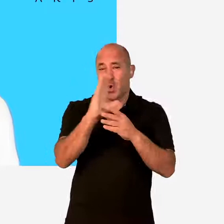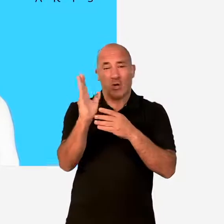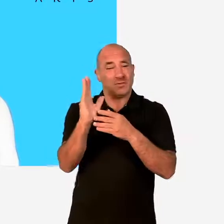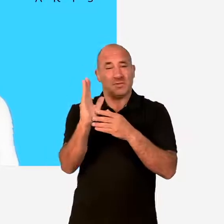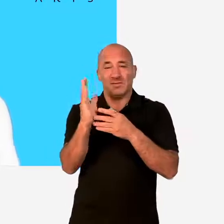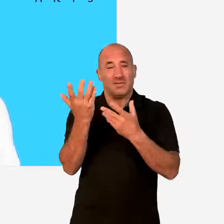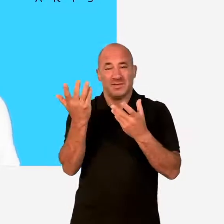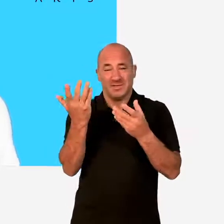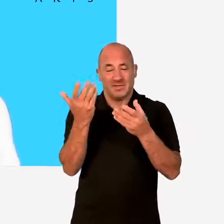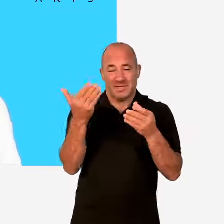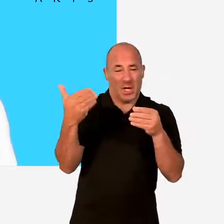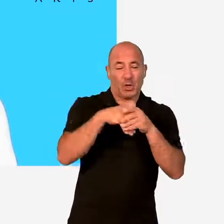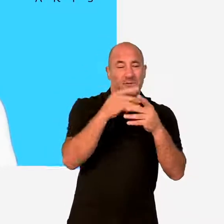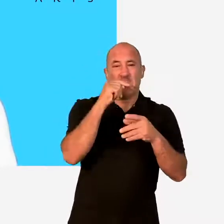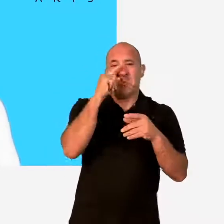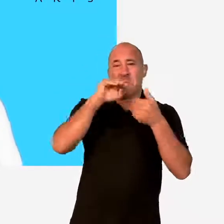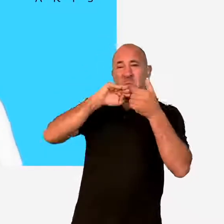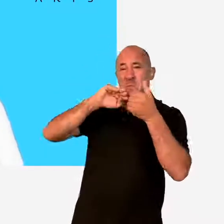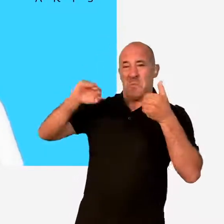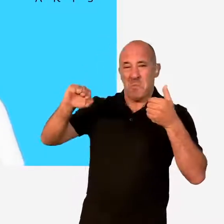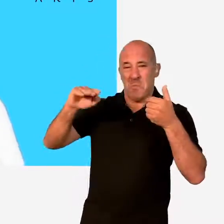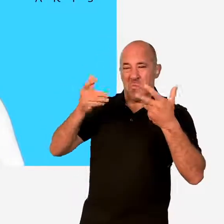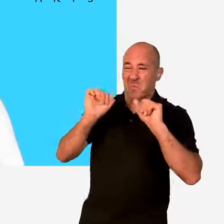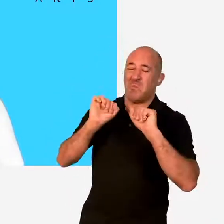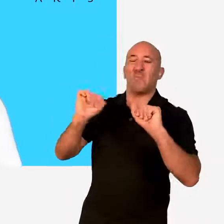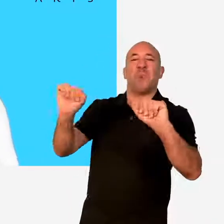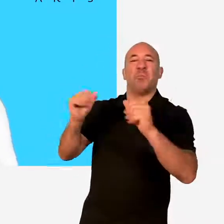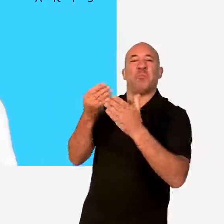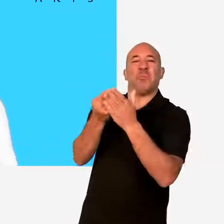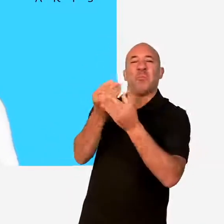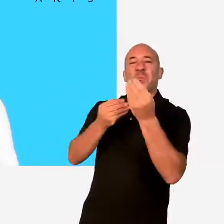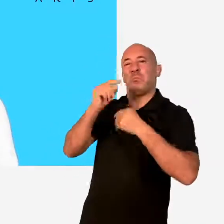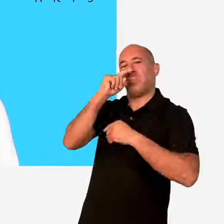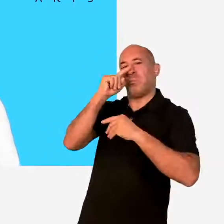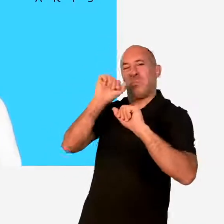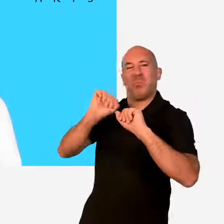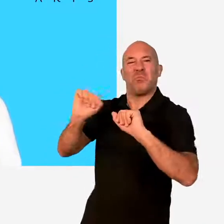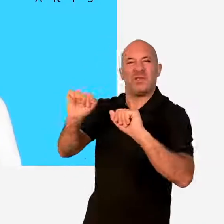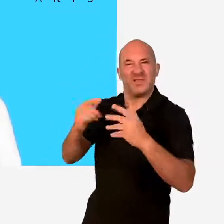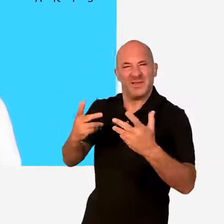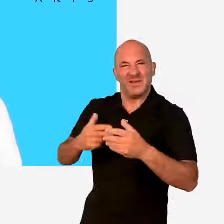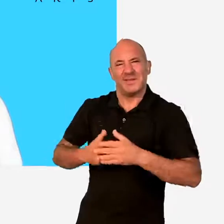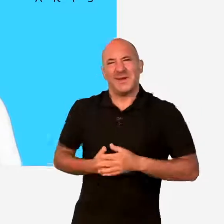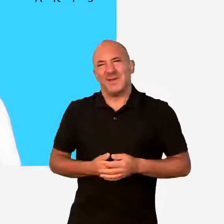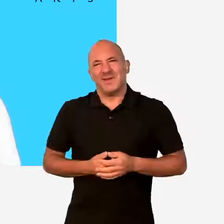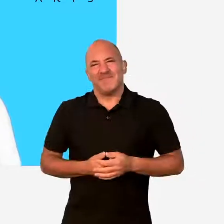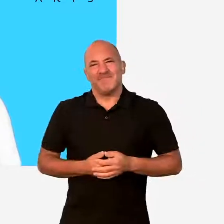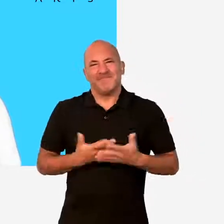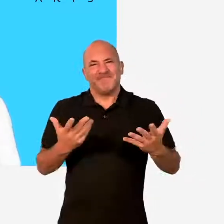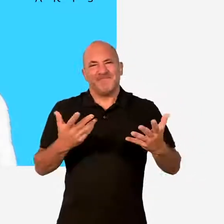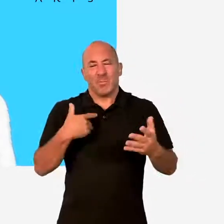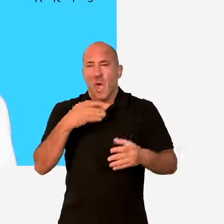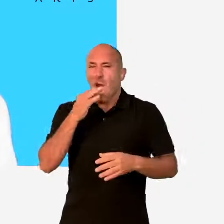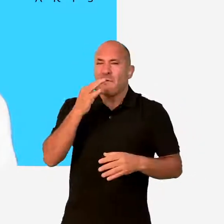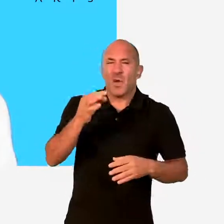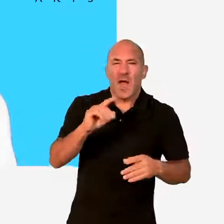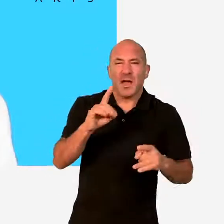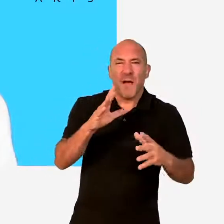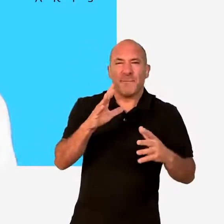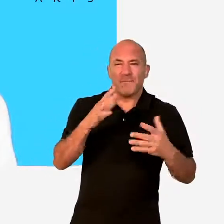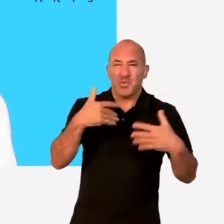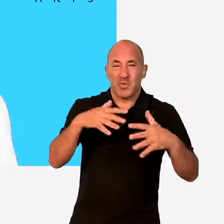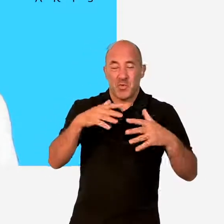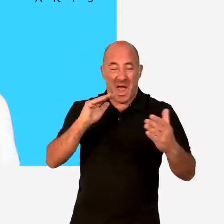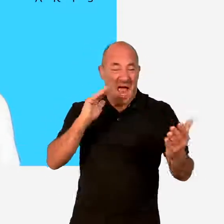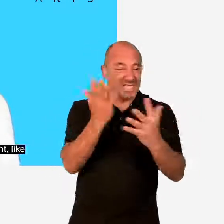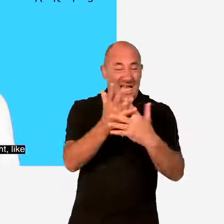that cultural spaces are highly, highly inexclusive and antagonistic